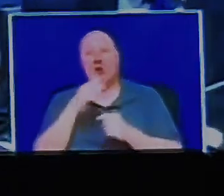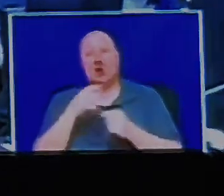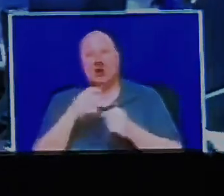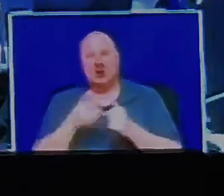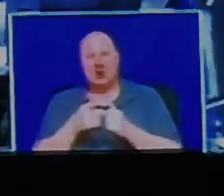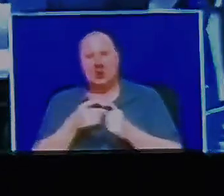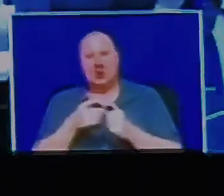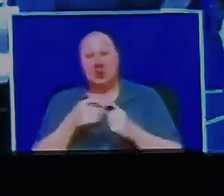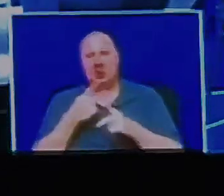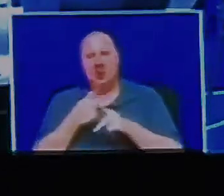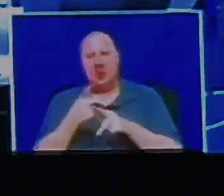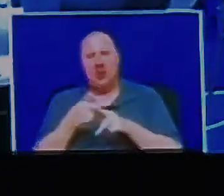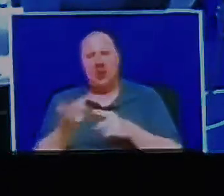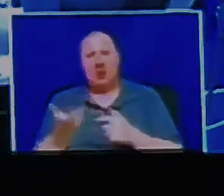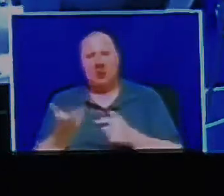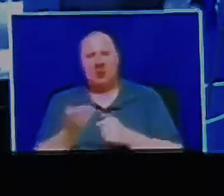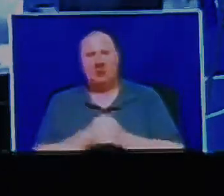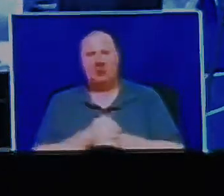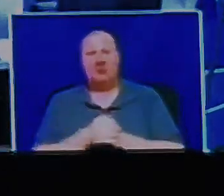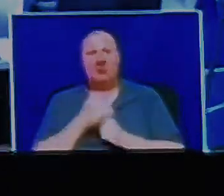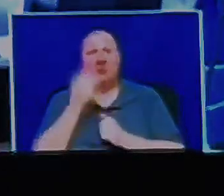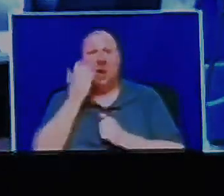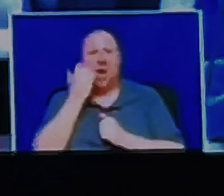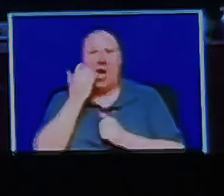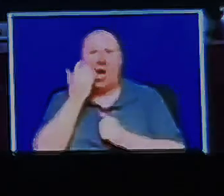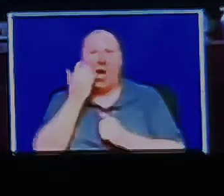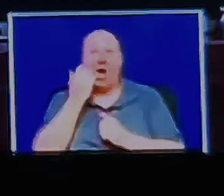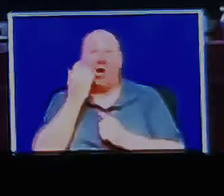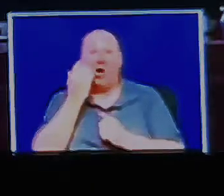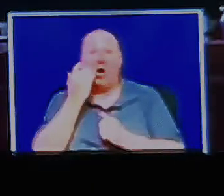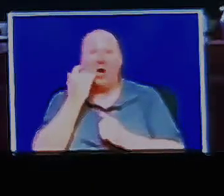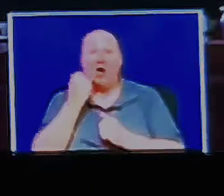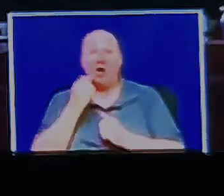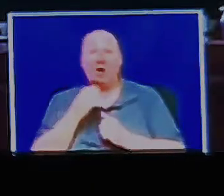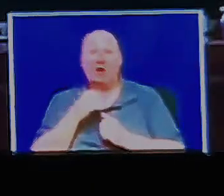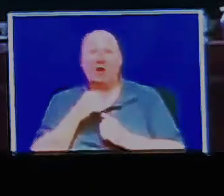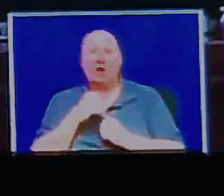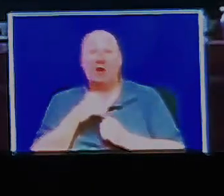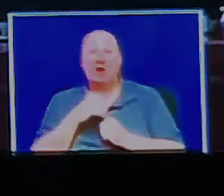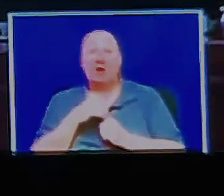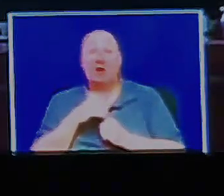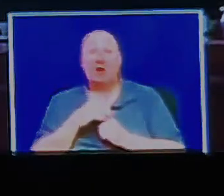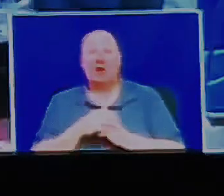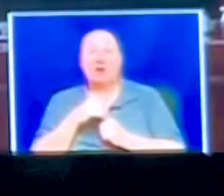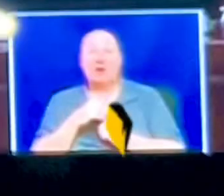Honourable Minister, are you prepared to take a question from the Honourable Member? Yeah, the Honourable Member can pose it.